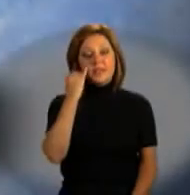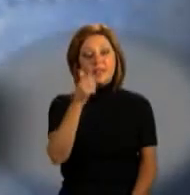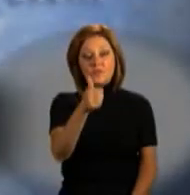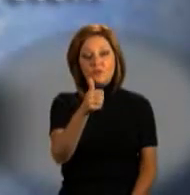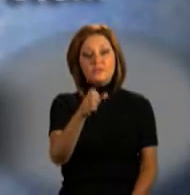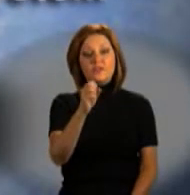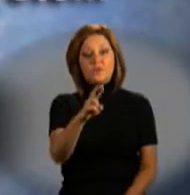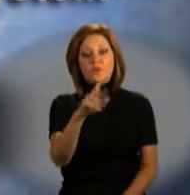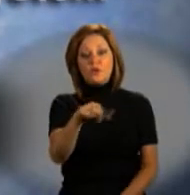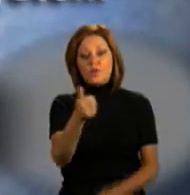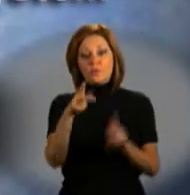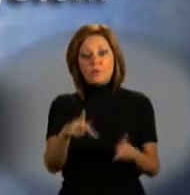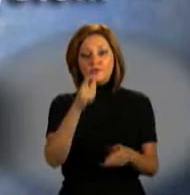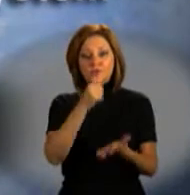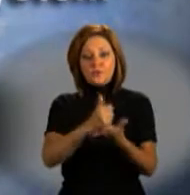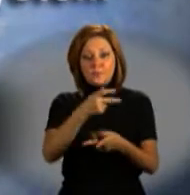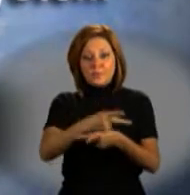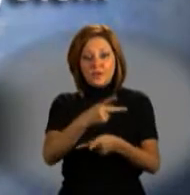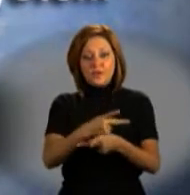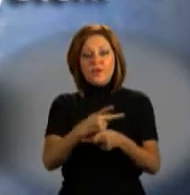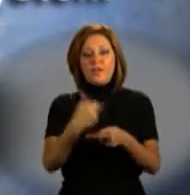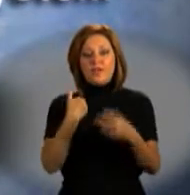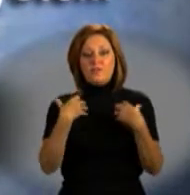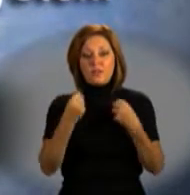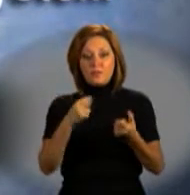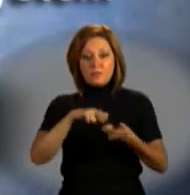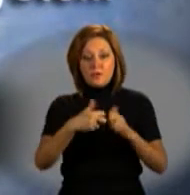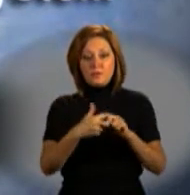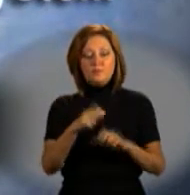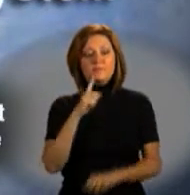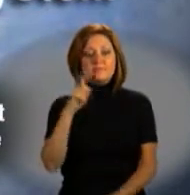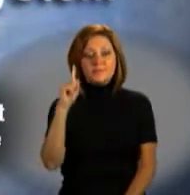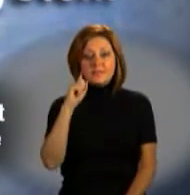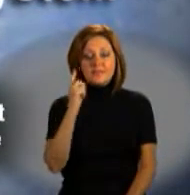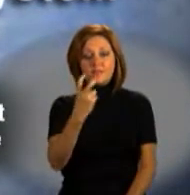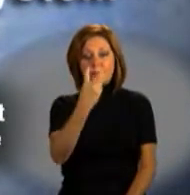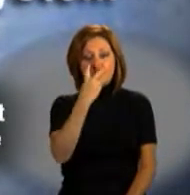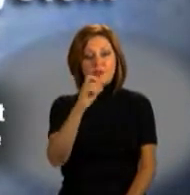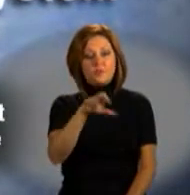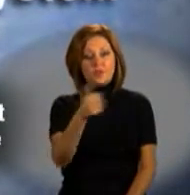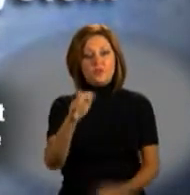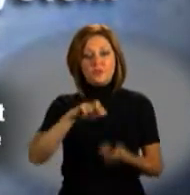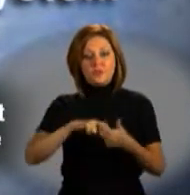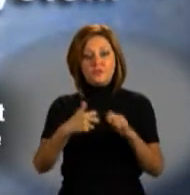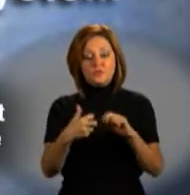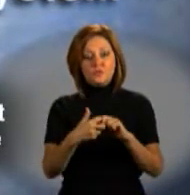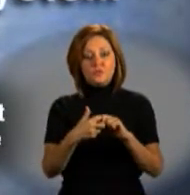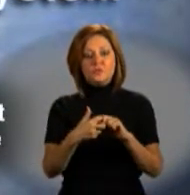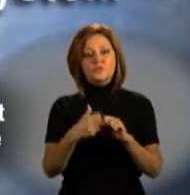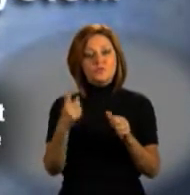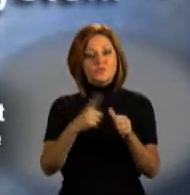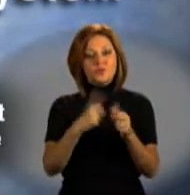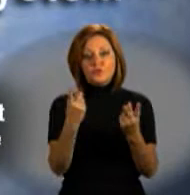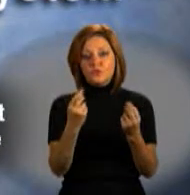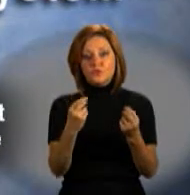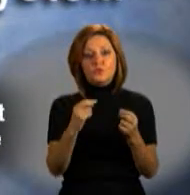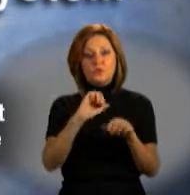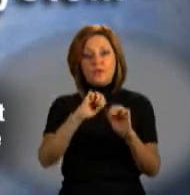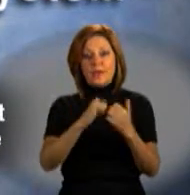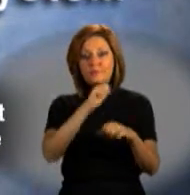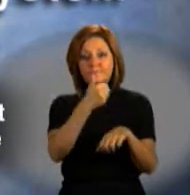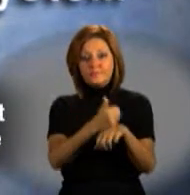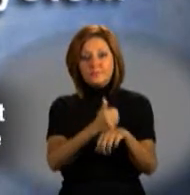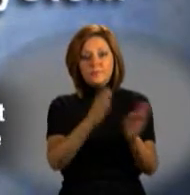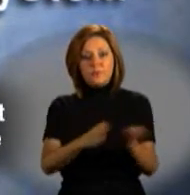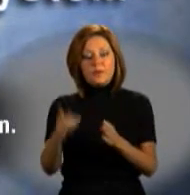If you or someone you care for have medical problems, hearing loss, blindness, or other challenges, the first step to take